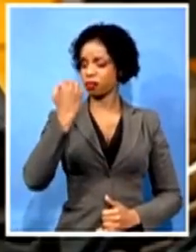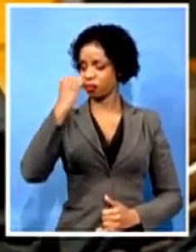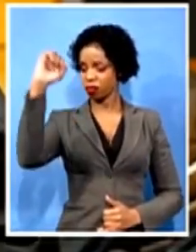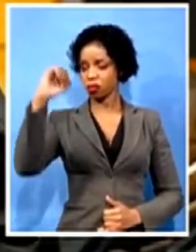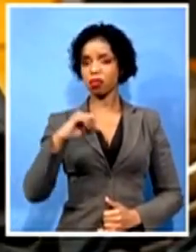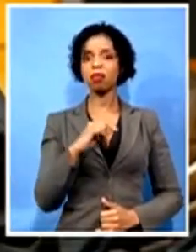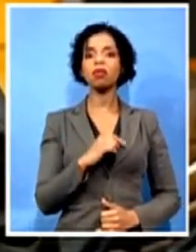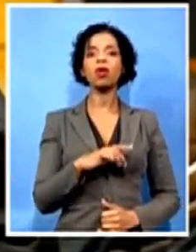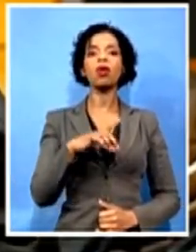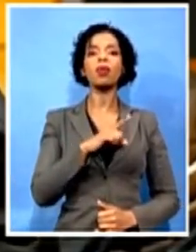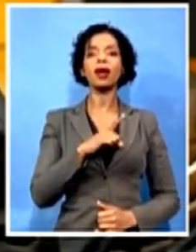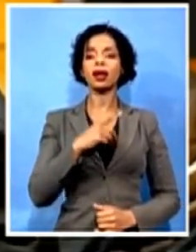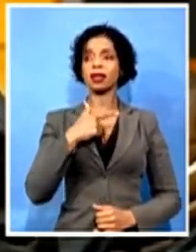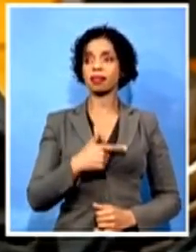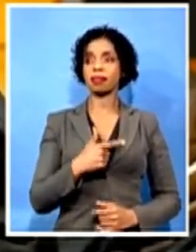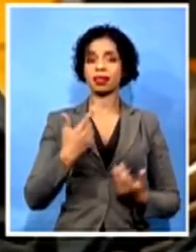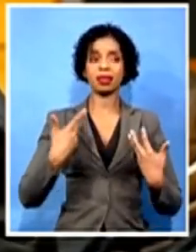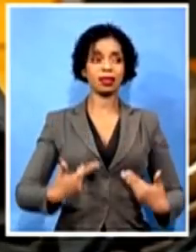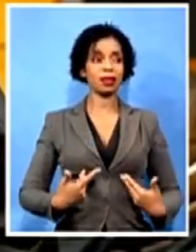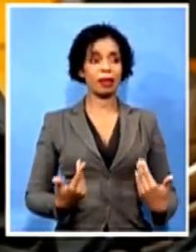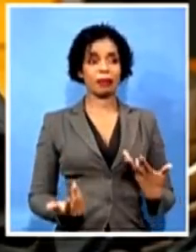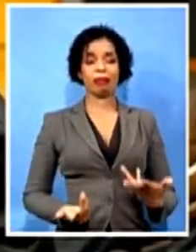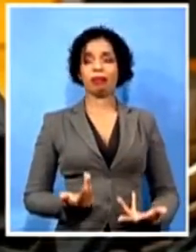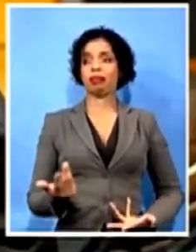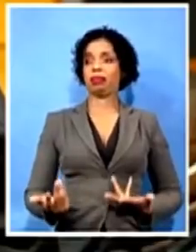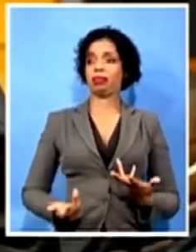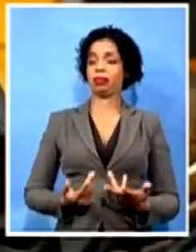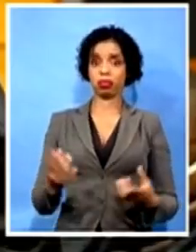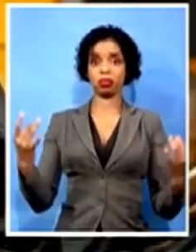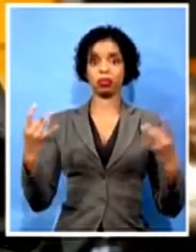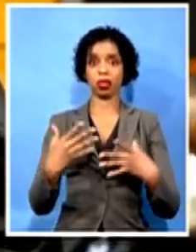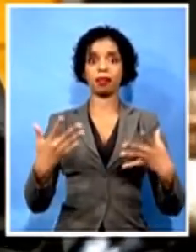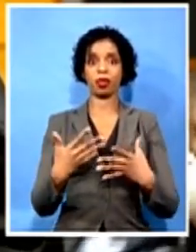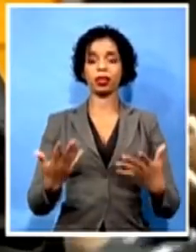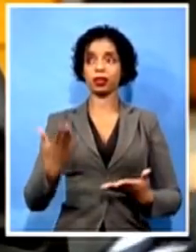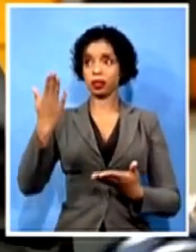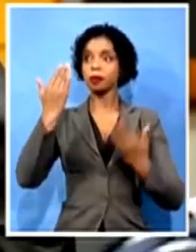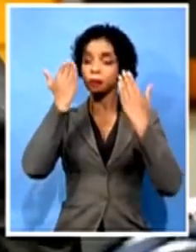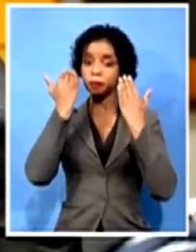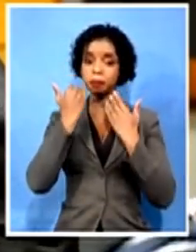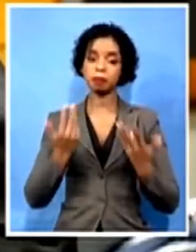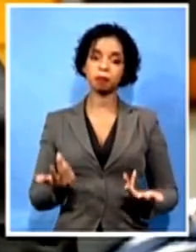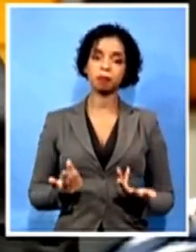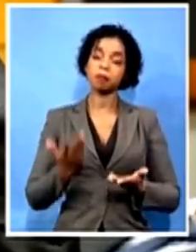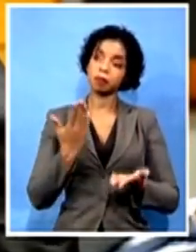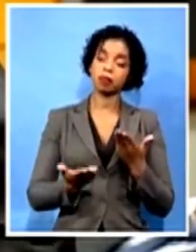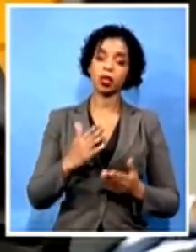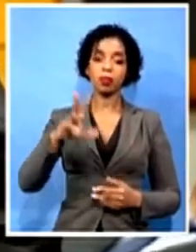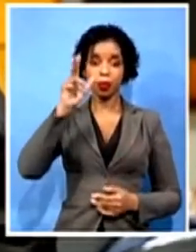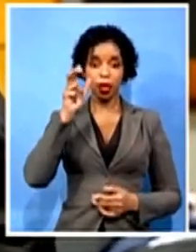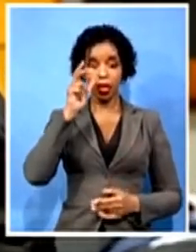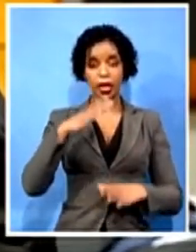little bit surprising, Your Worship, but maybe we'll hear what my learned friends have to say, because that's not the way to